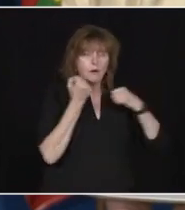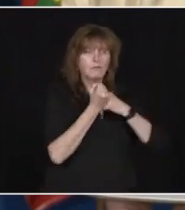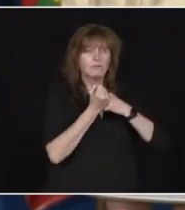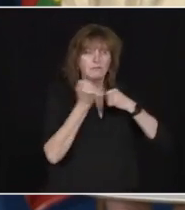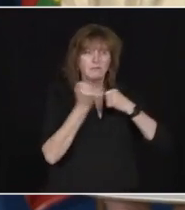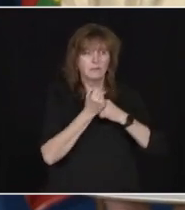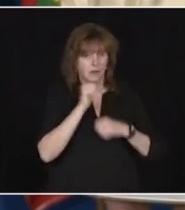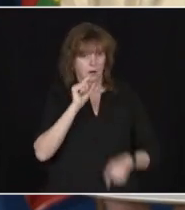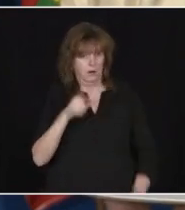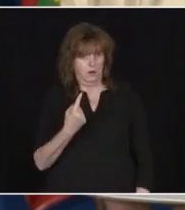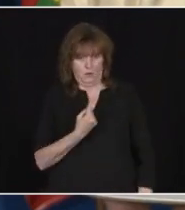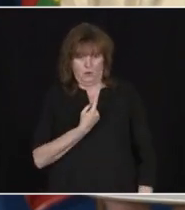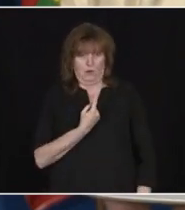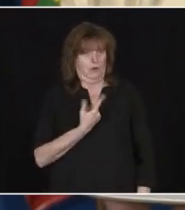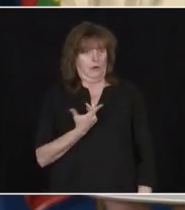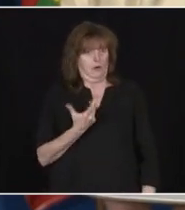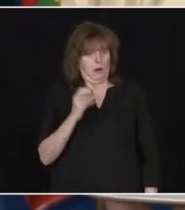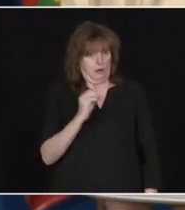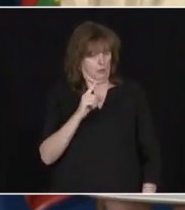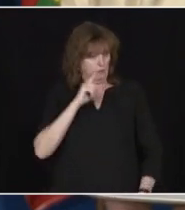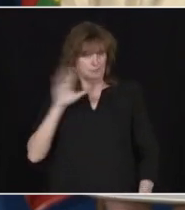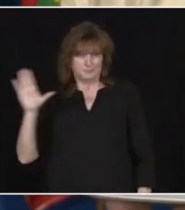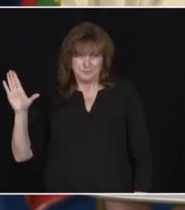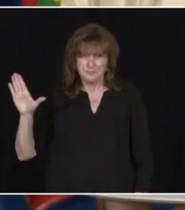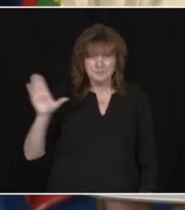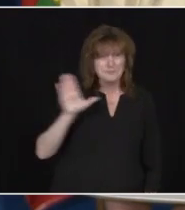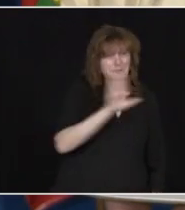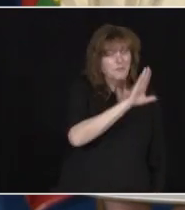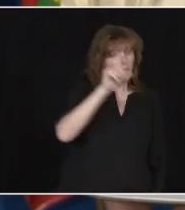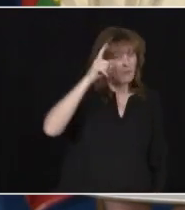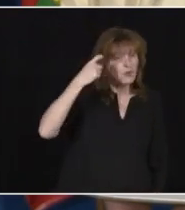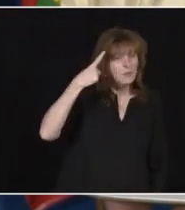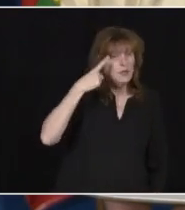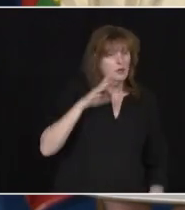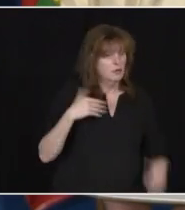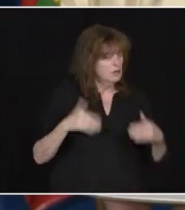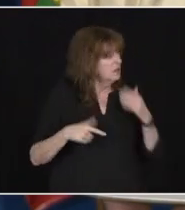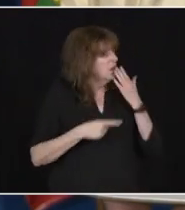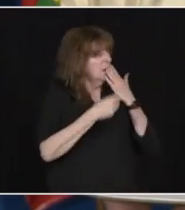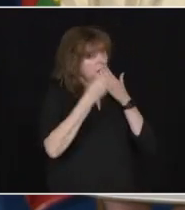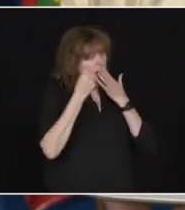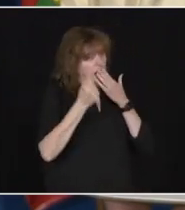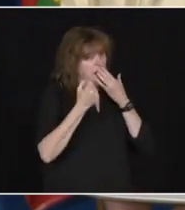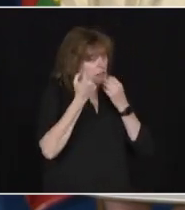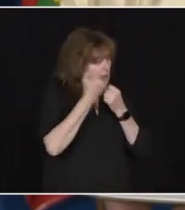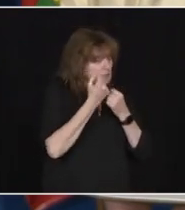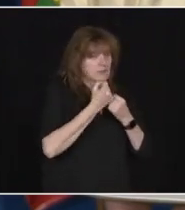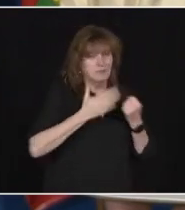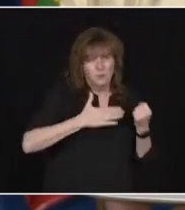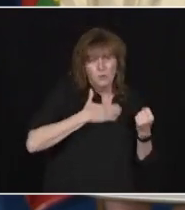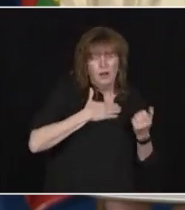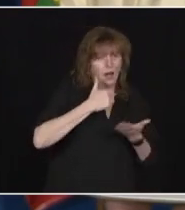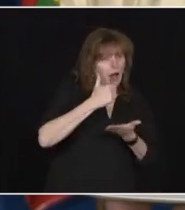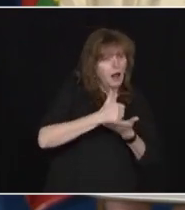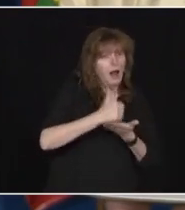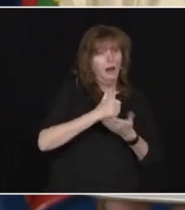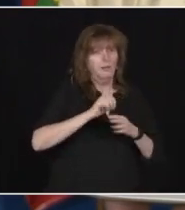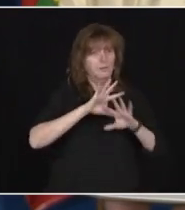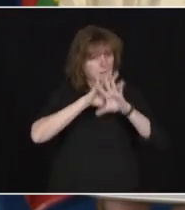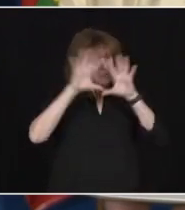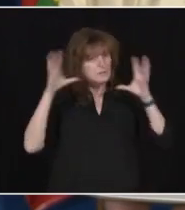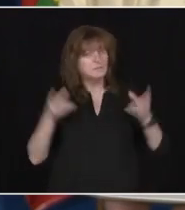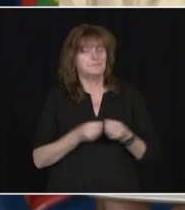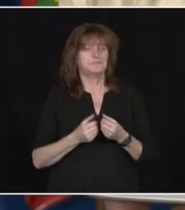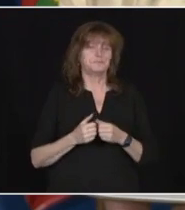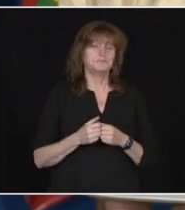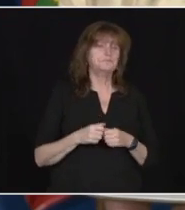premiers. When we need support, they're on the phone right away saying, how can we help you? You know, with municipalities, how can